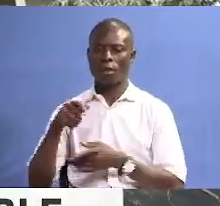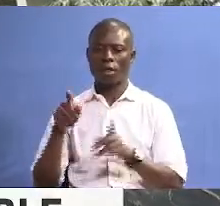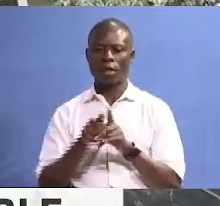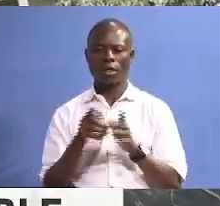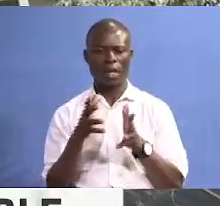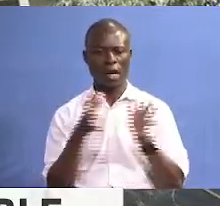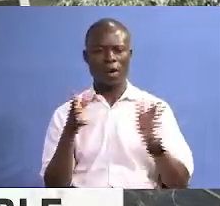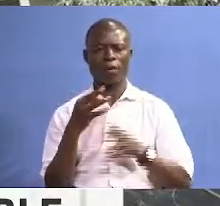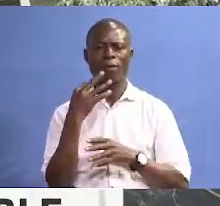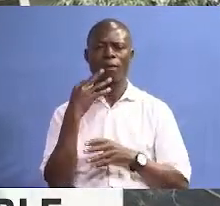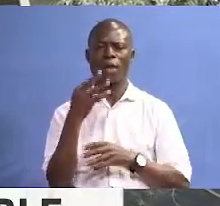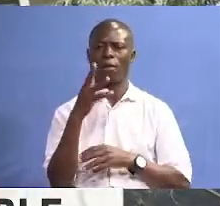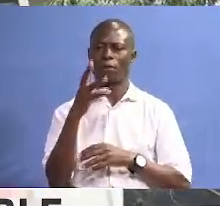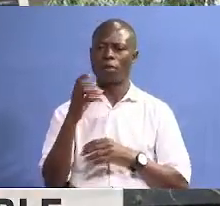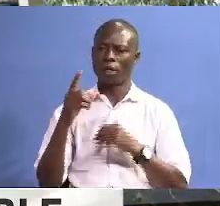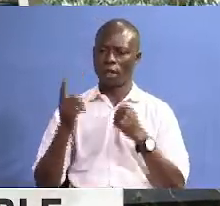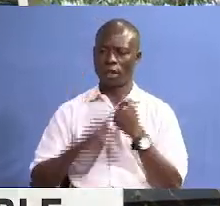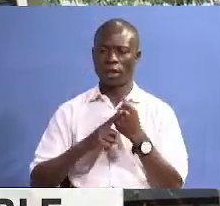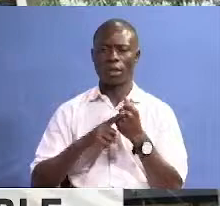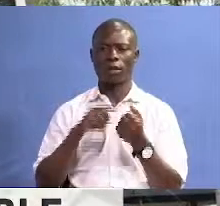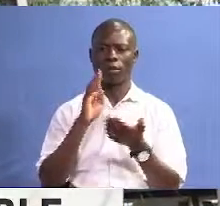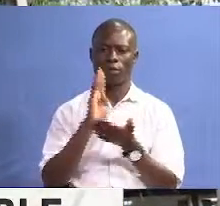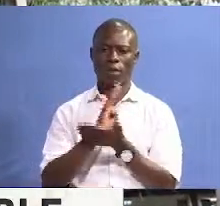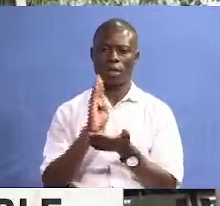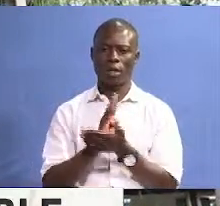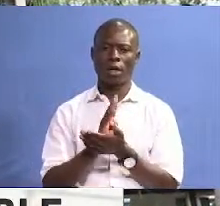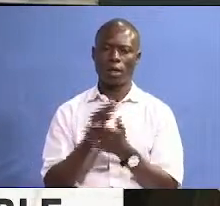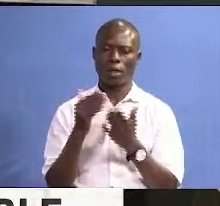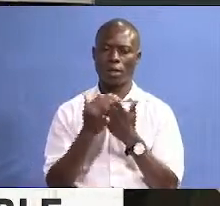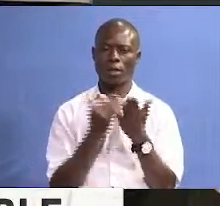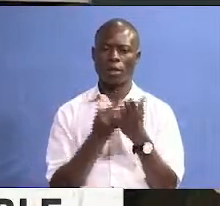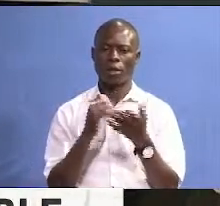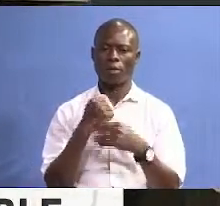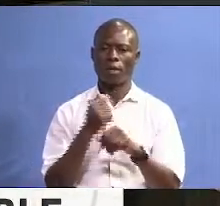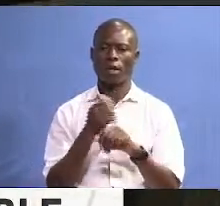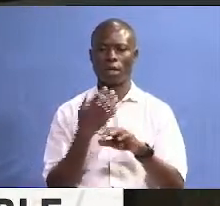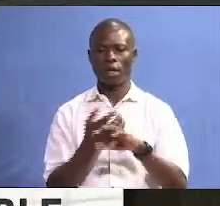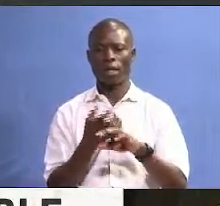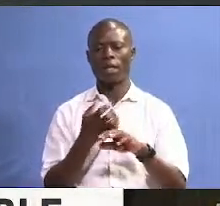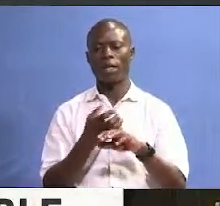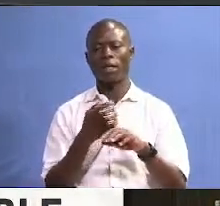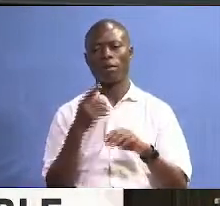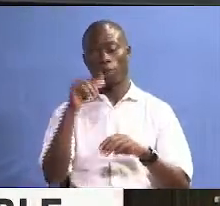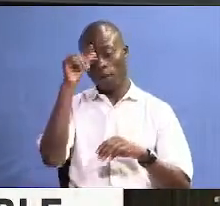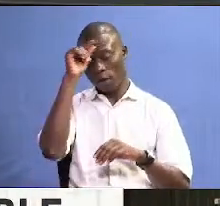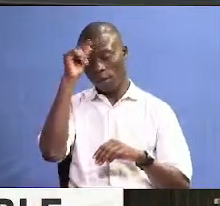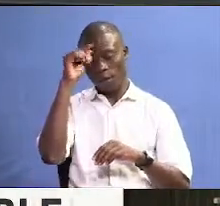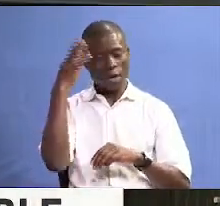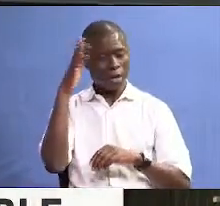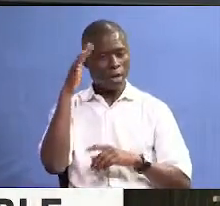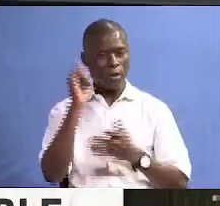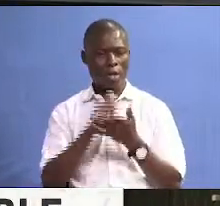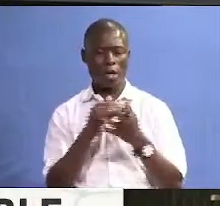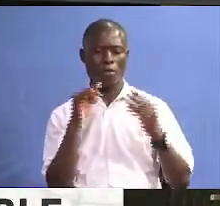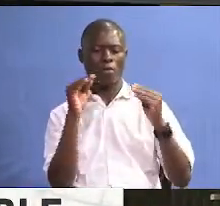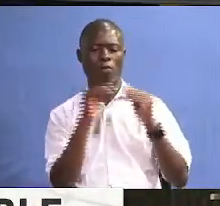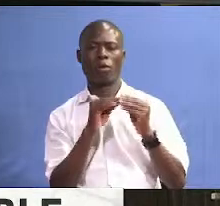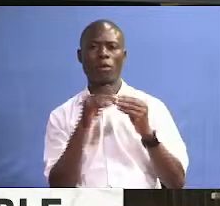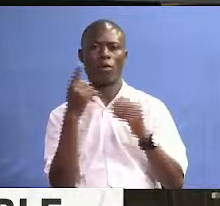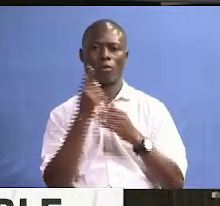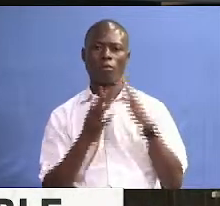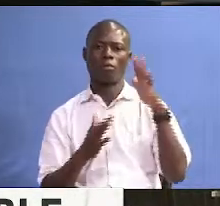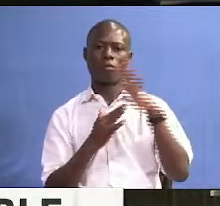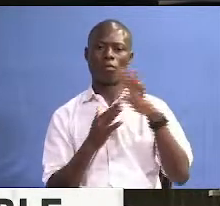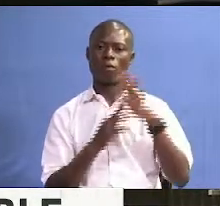of 346 billion shillings, a state that will make it difficult for the government to realize its commitment for the